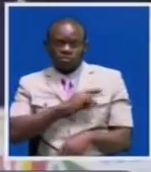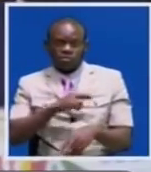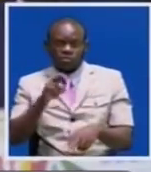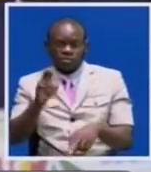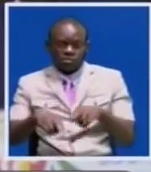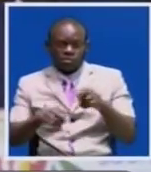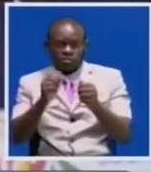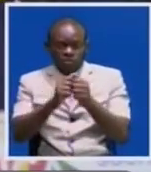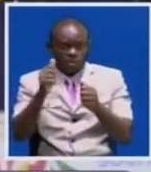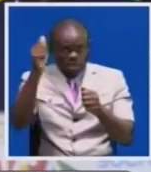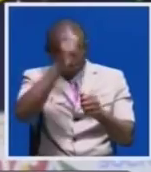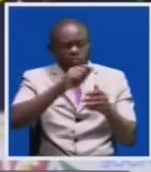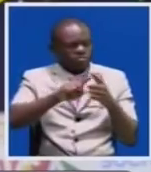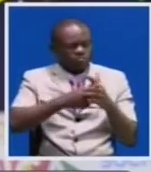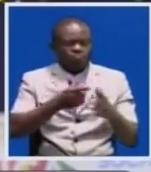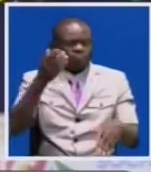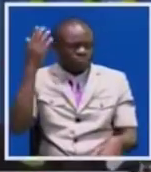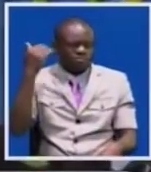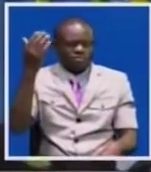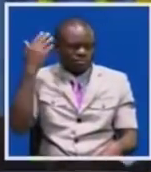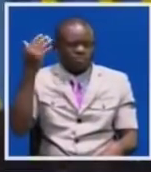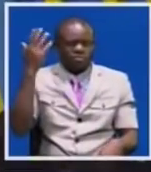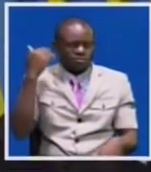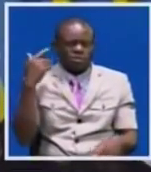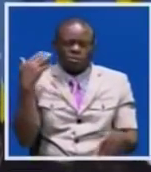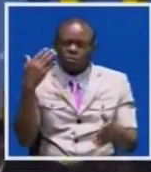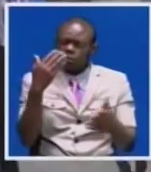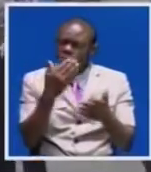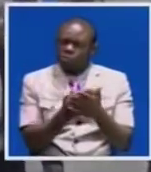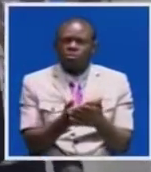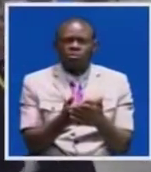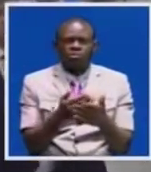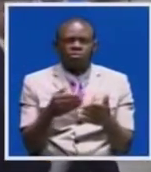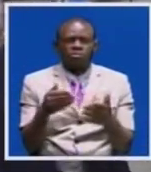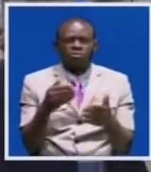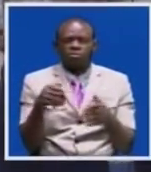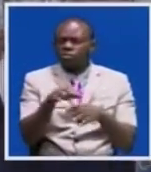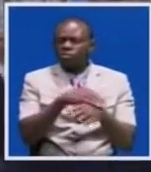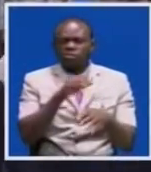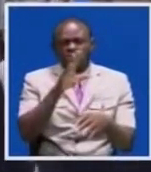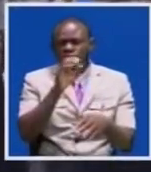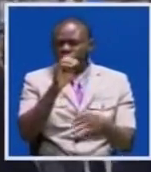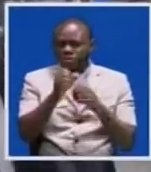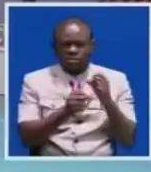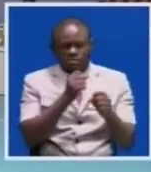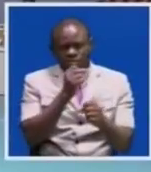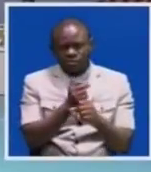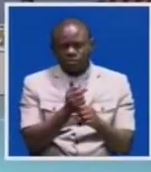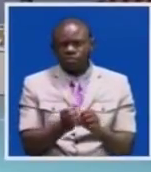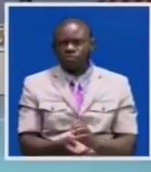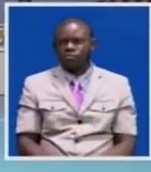the two sides have shared warm and historical ties dating back over half a century. Ingutu